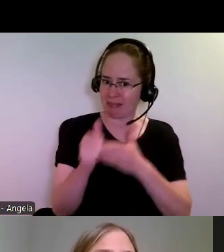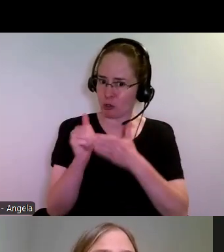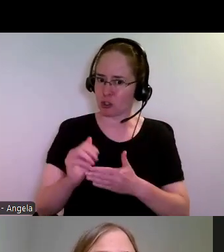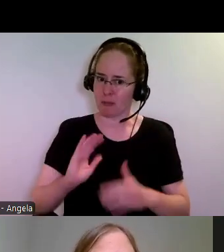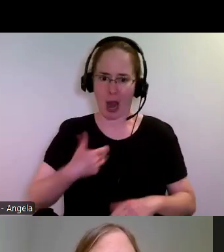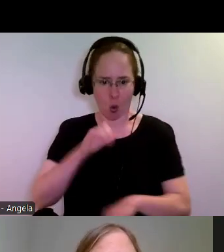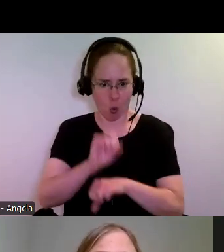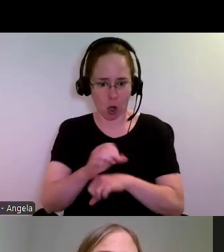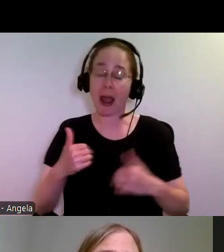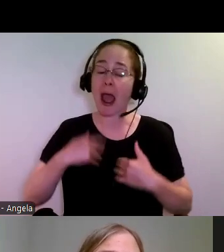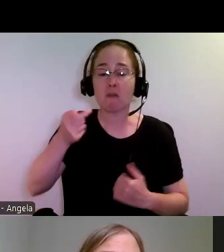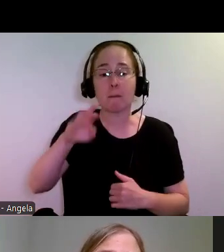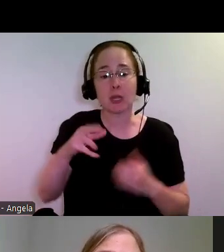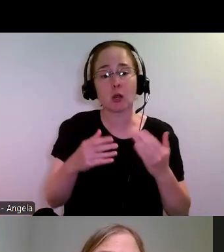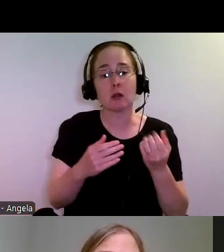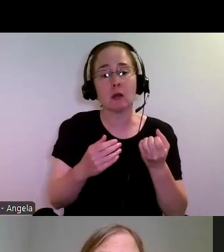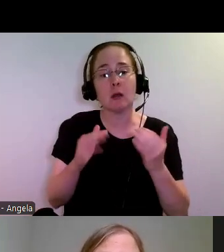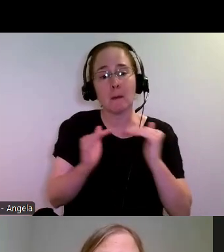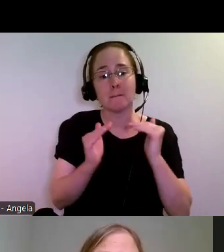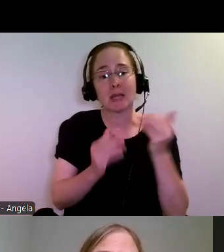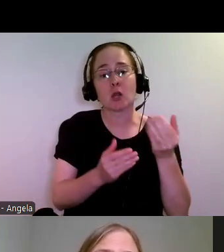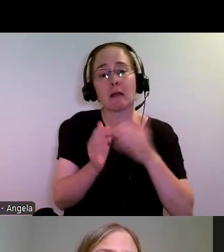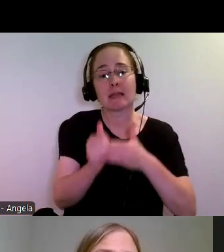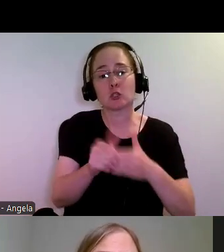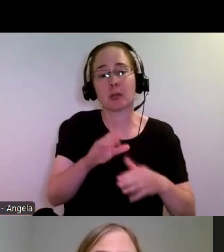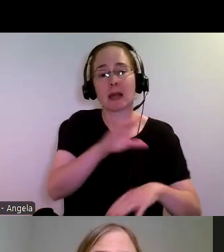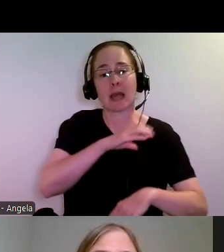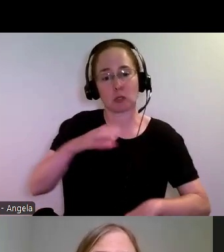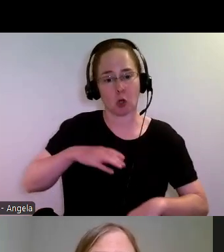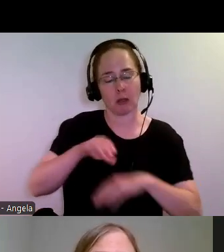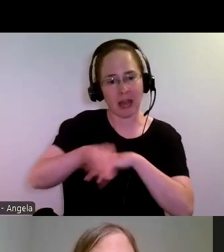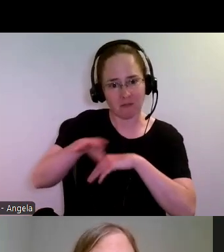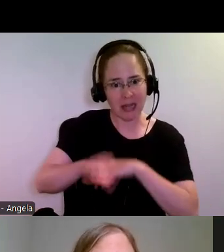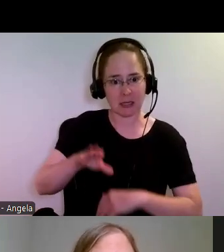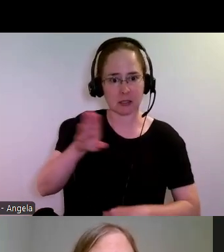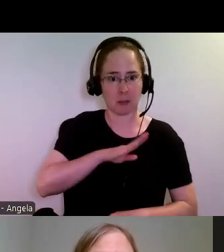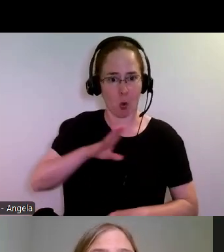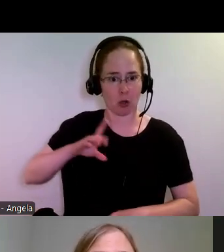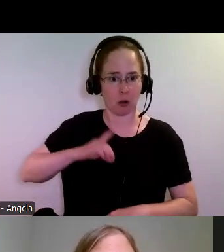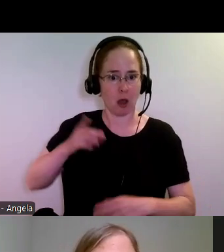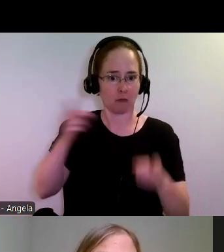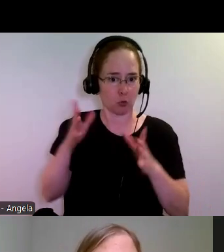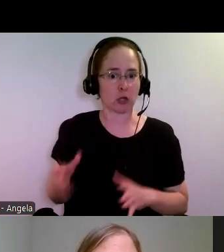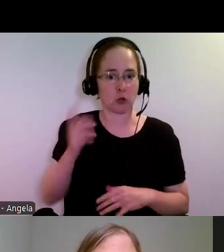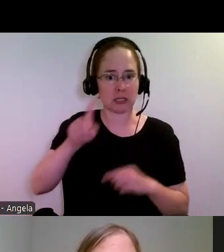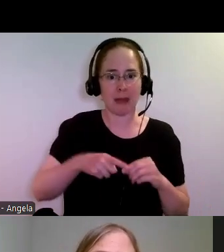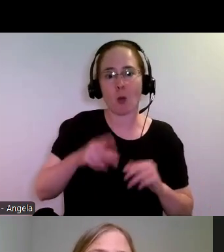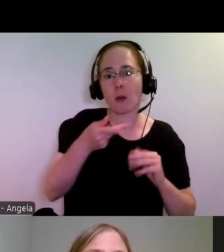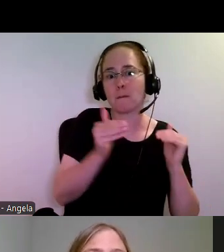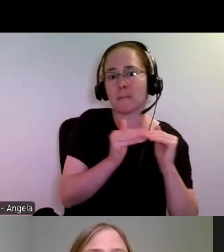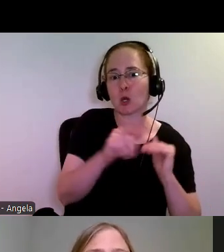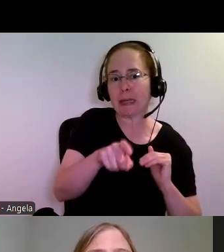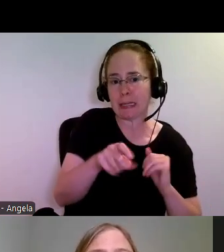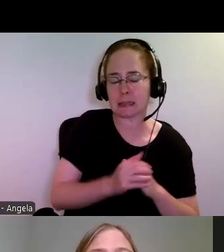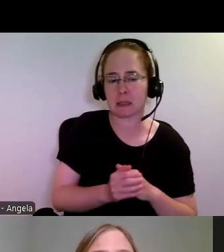have a peer leadership council that advises the board of directors about consumer members and peer needs. The role of that group is to